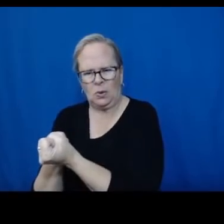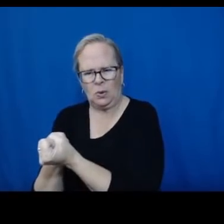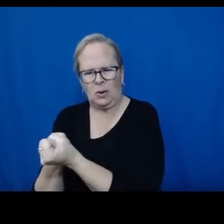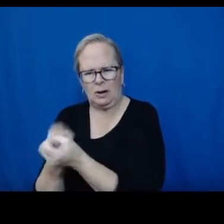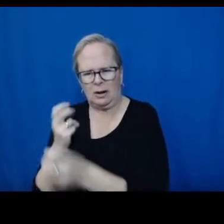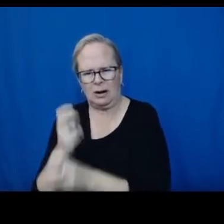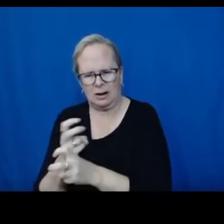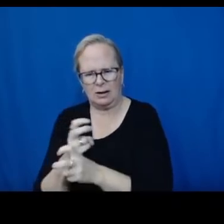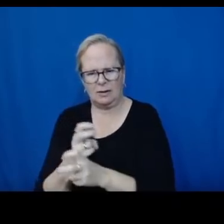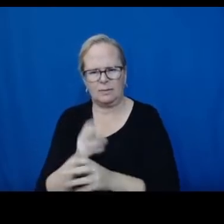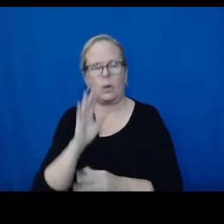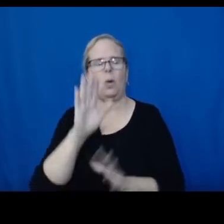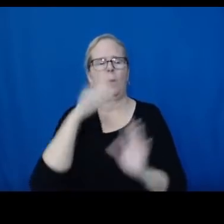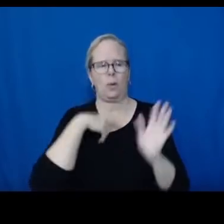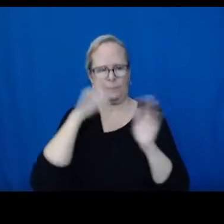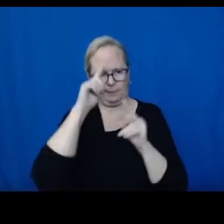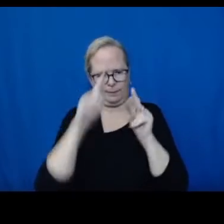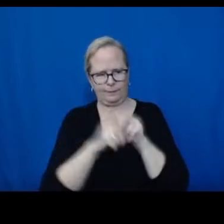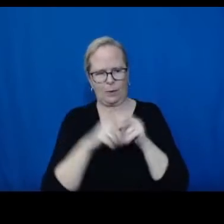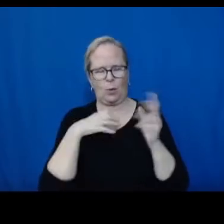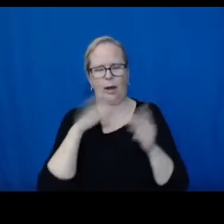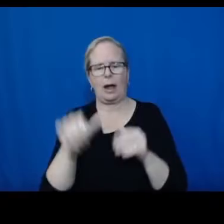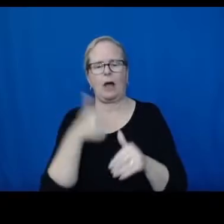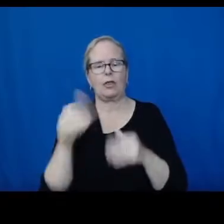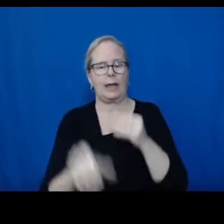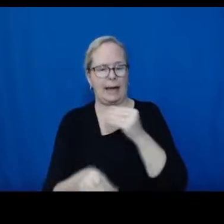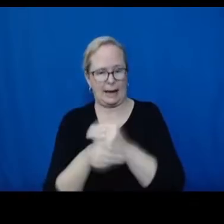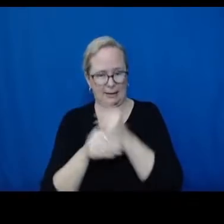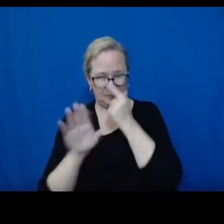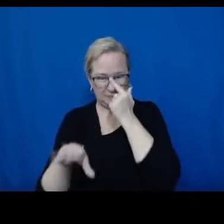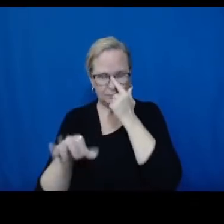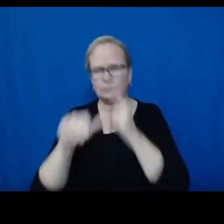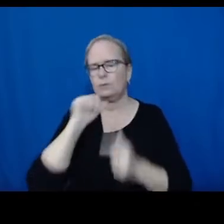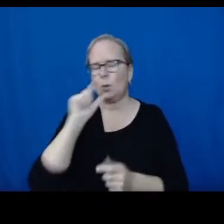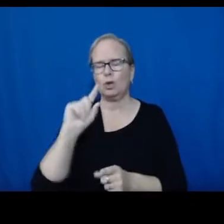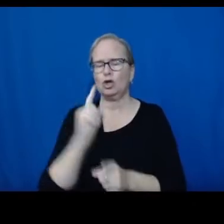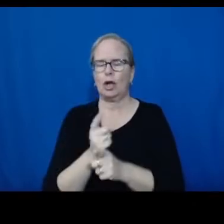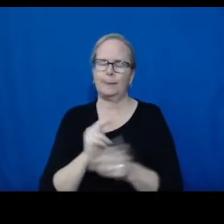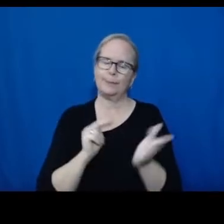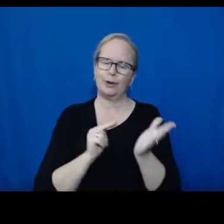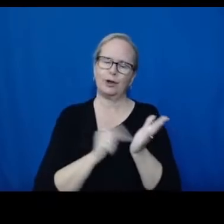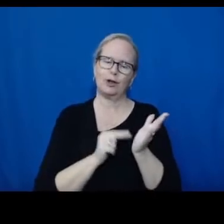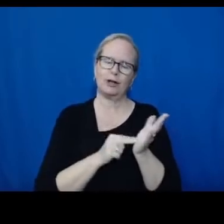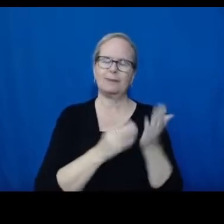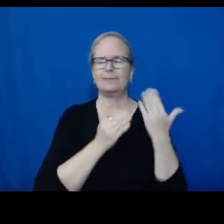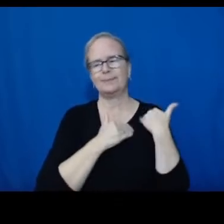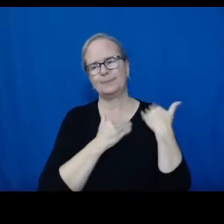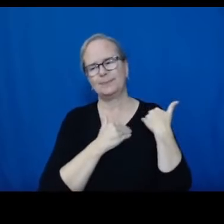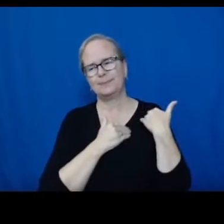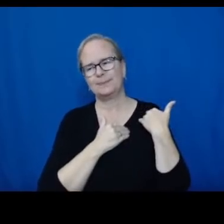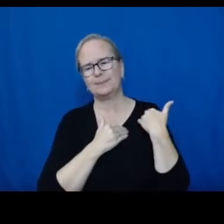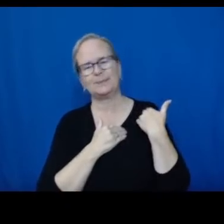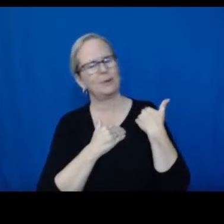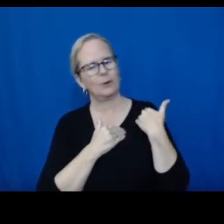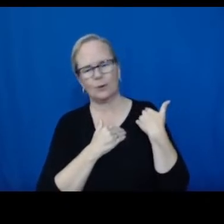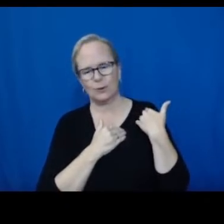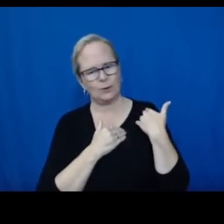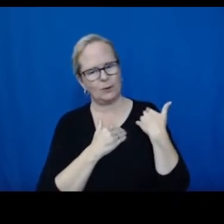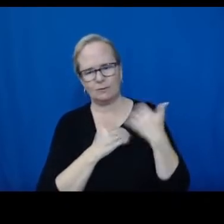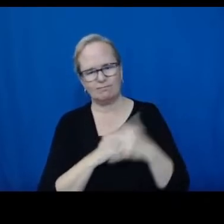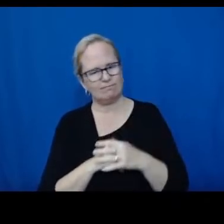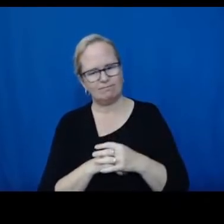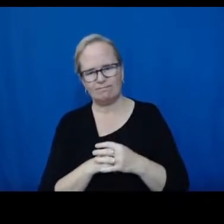And the other thing I wanted to add was they aren't also just only doing nursing a lot of the time, is that